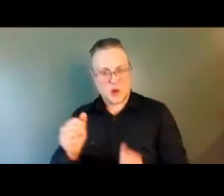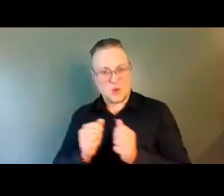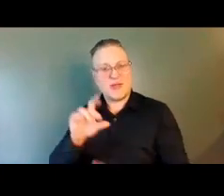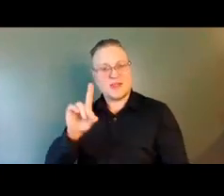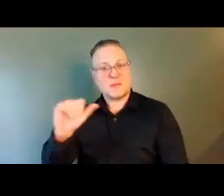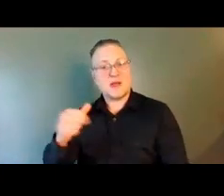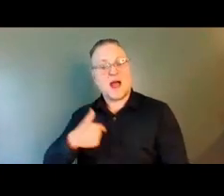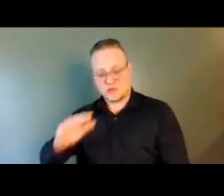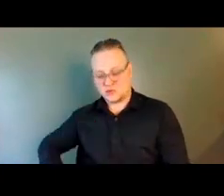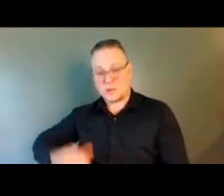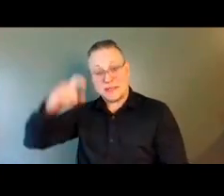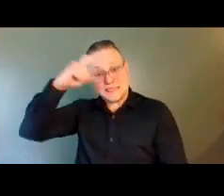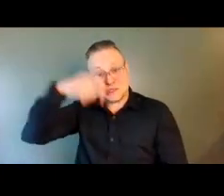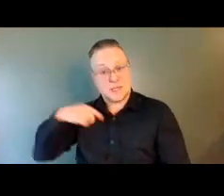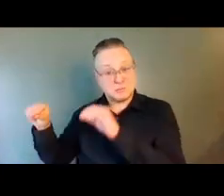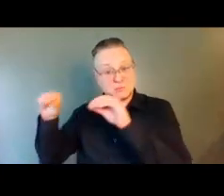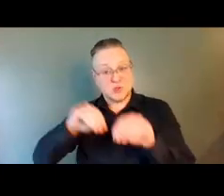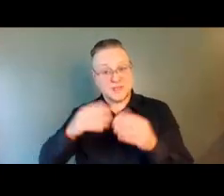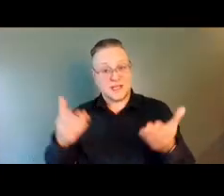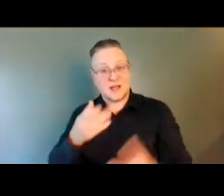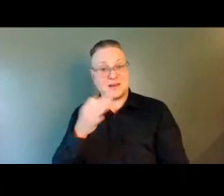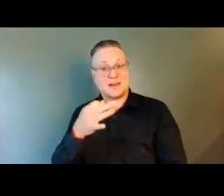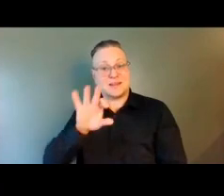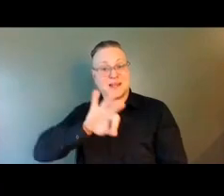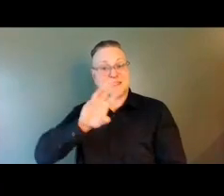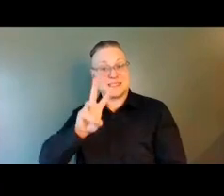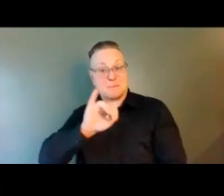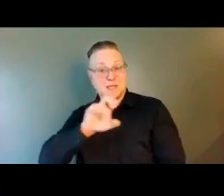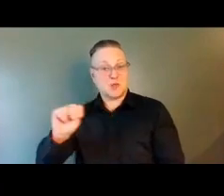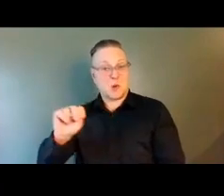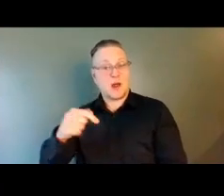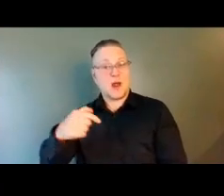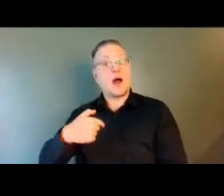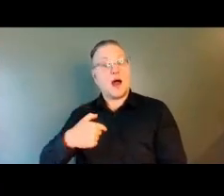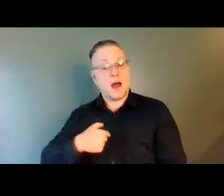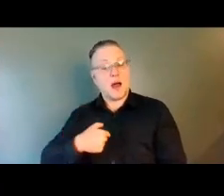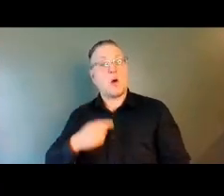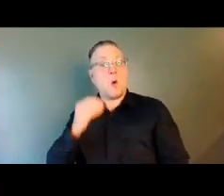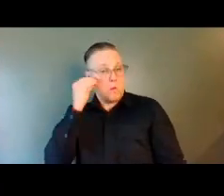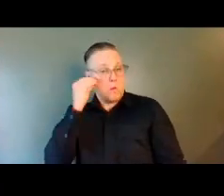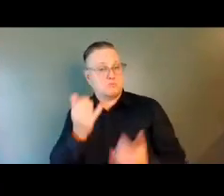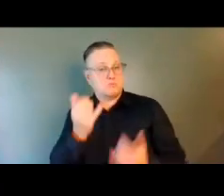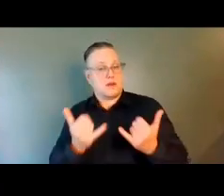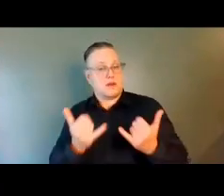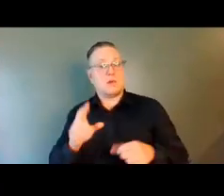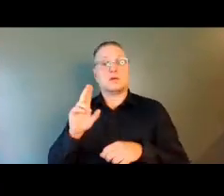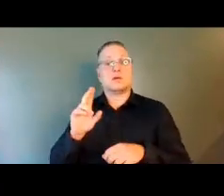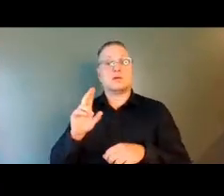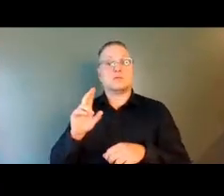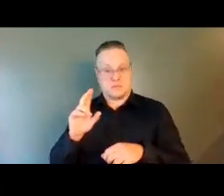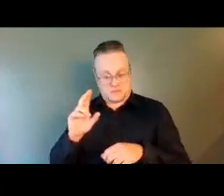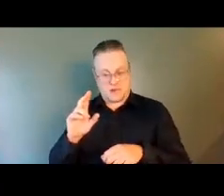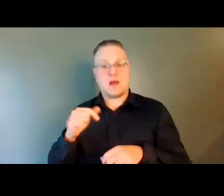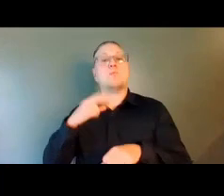in Egypt and moved to Minnesota in 1996. I'm speaking from home, and I'm wearing a University of